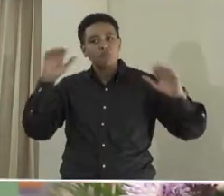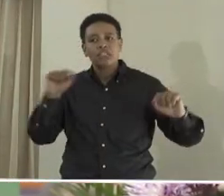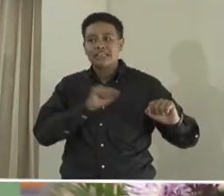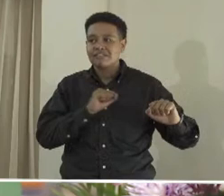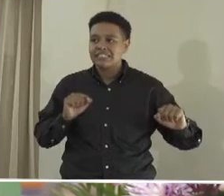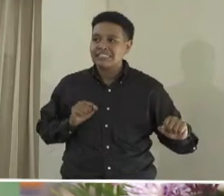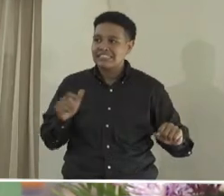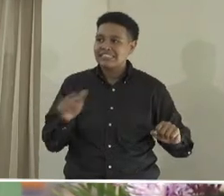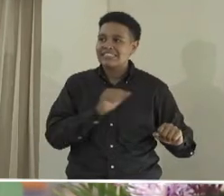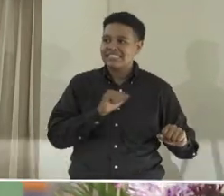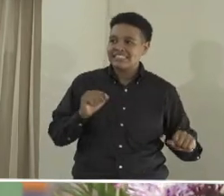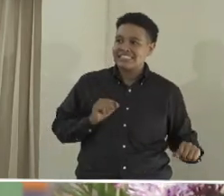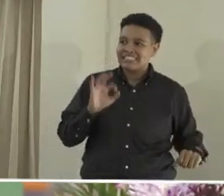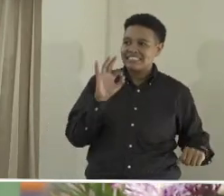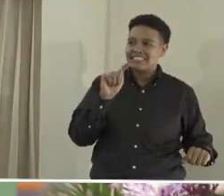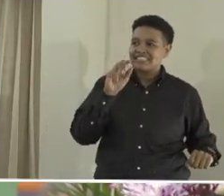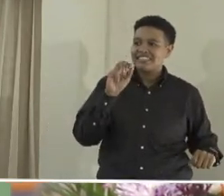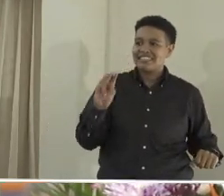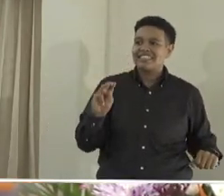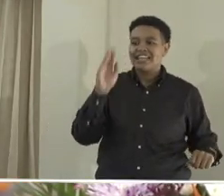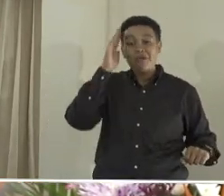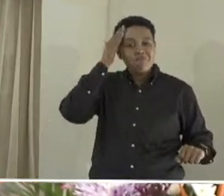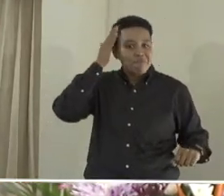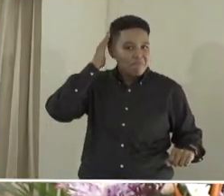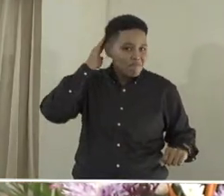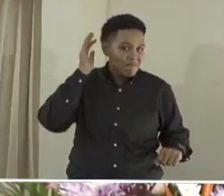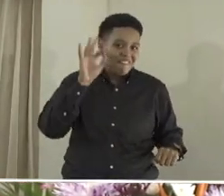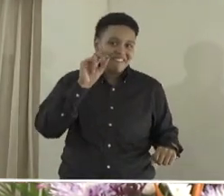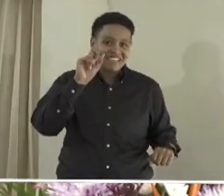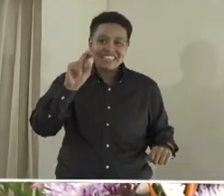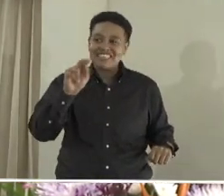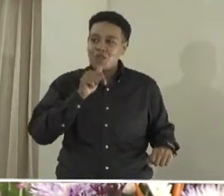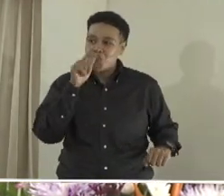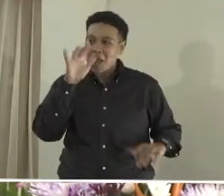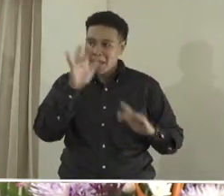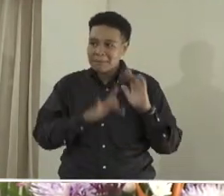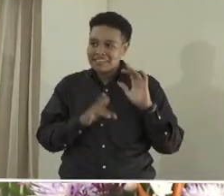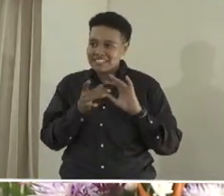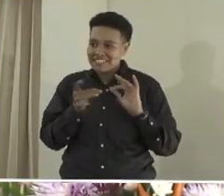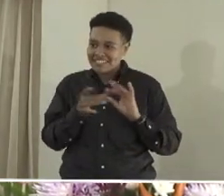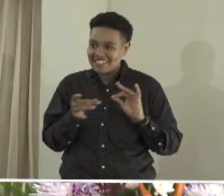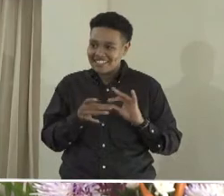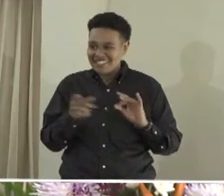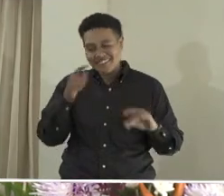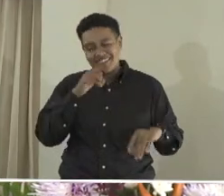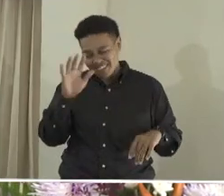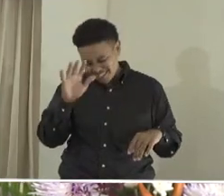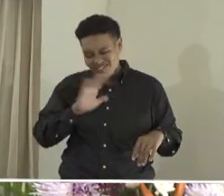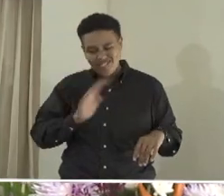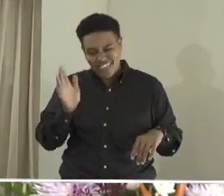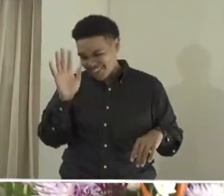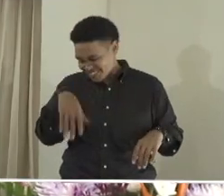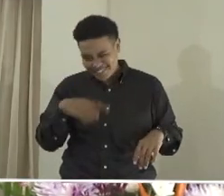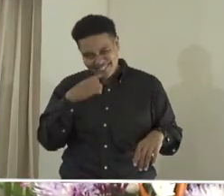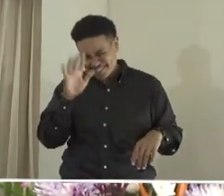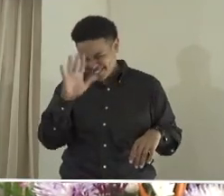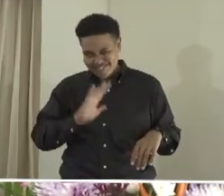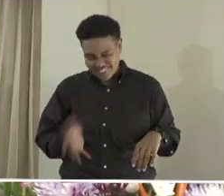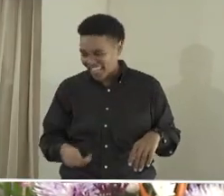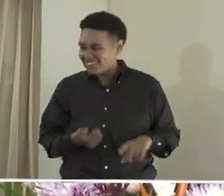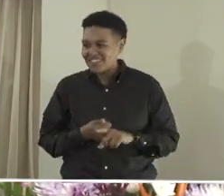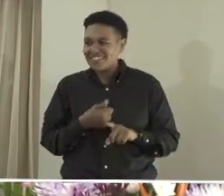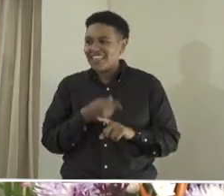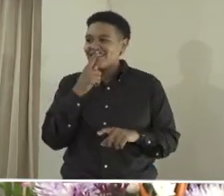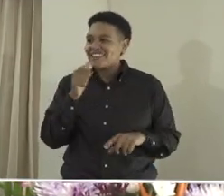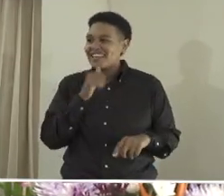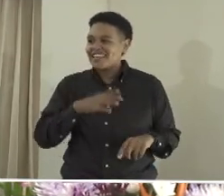Senate, Senator Tom Tavares Finson, who I omitted to acknowledge earlier. Ladies and